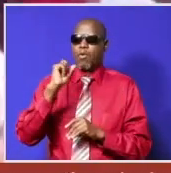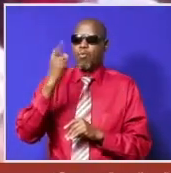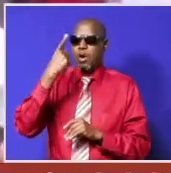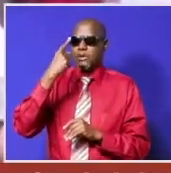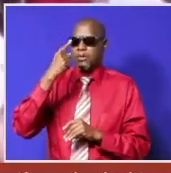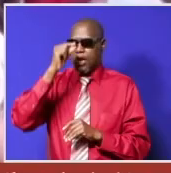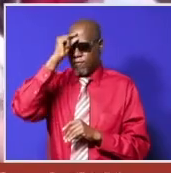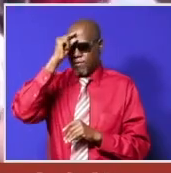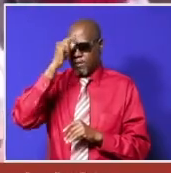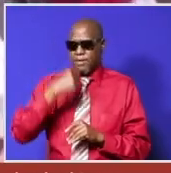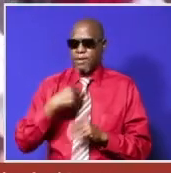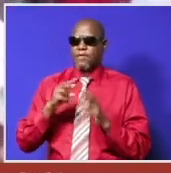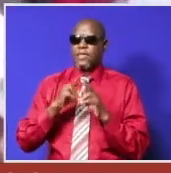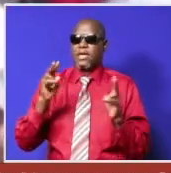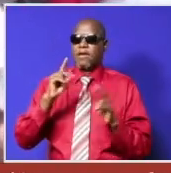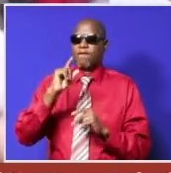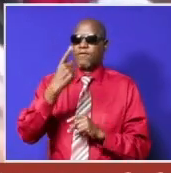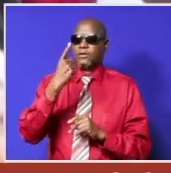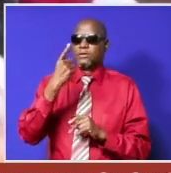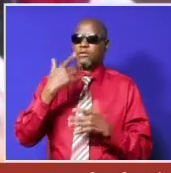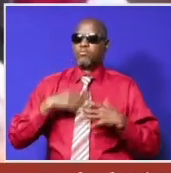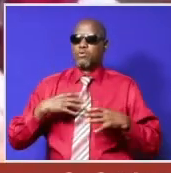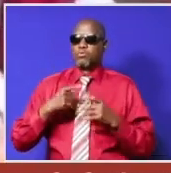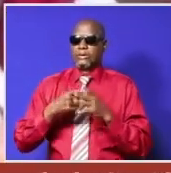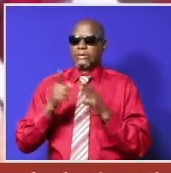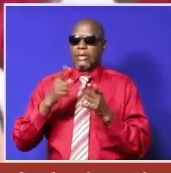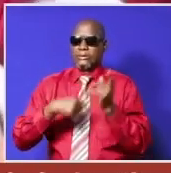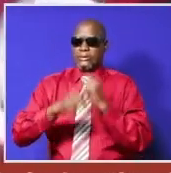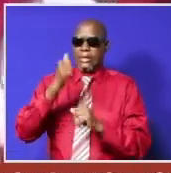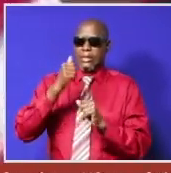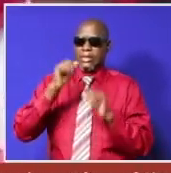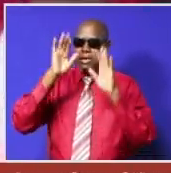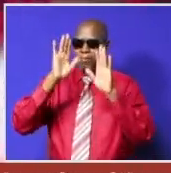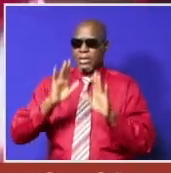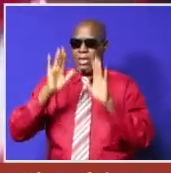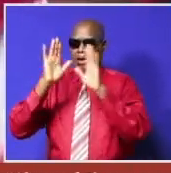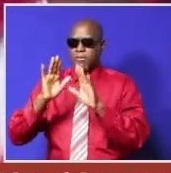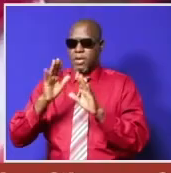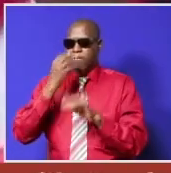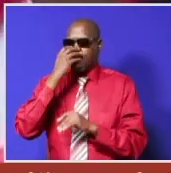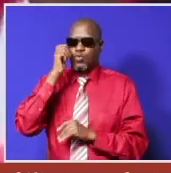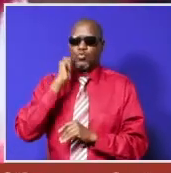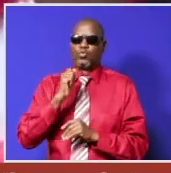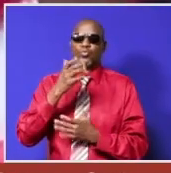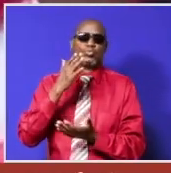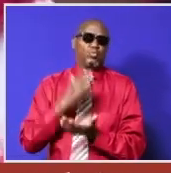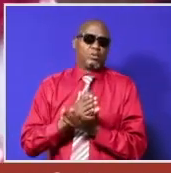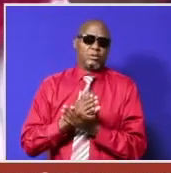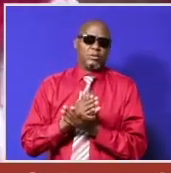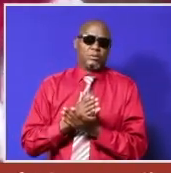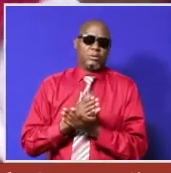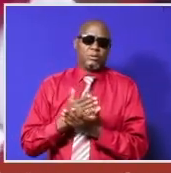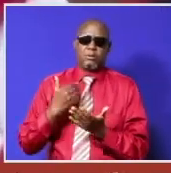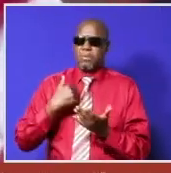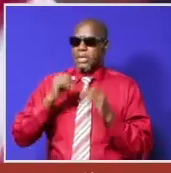among the very first people that started selling and campaigning for His Excellency William Ruto. Truly, I wasn't